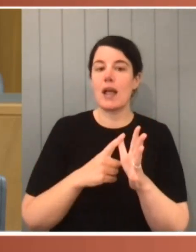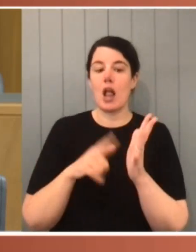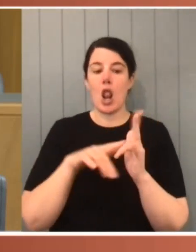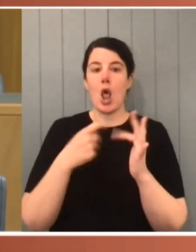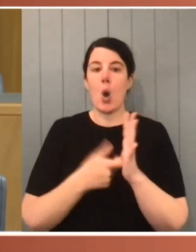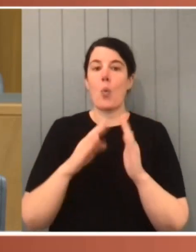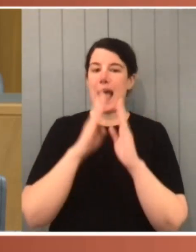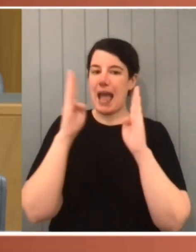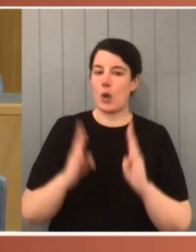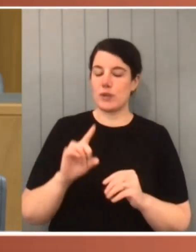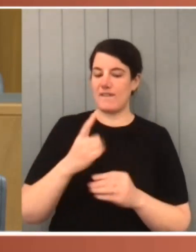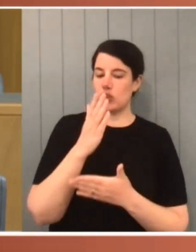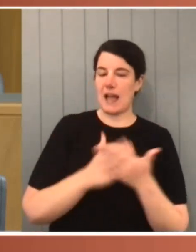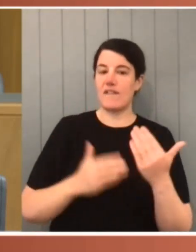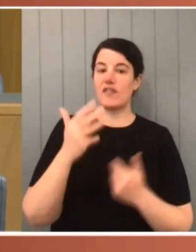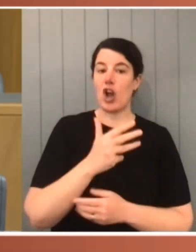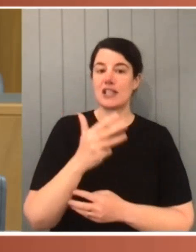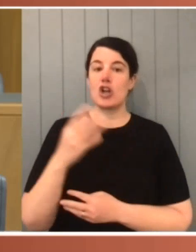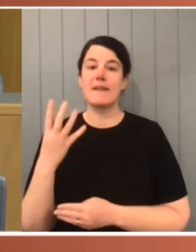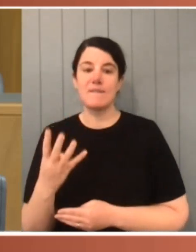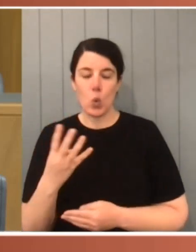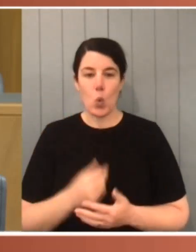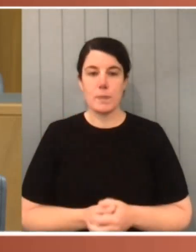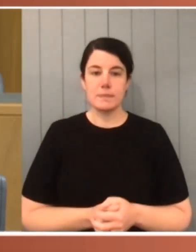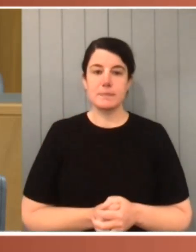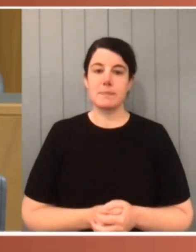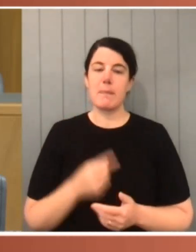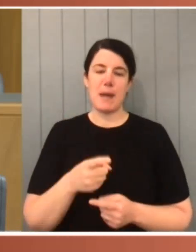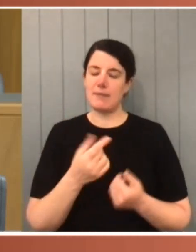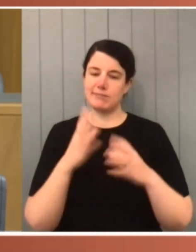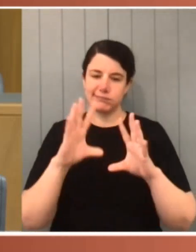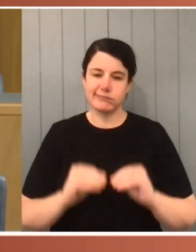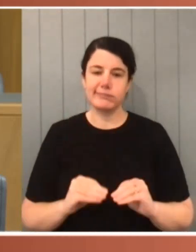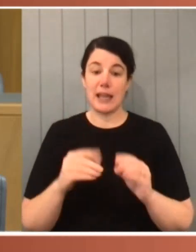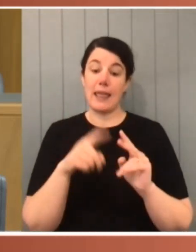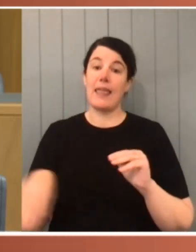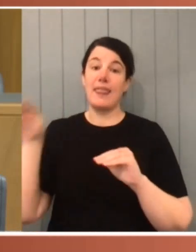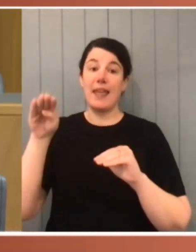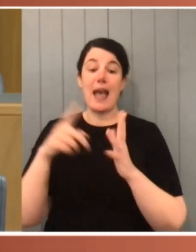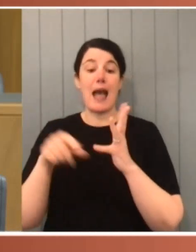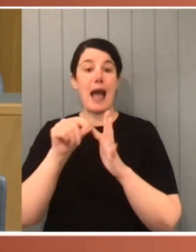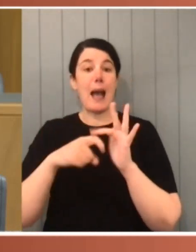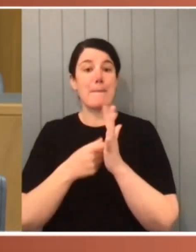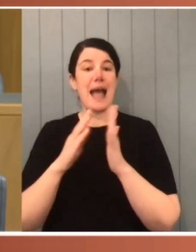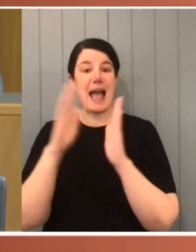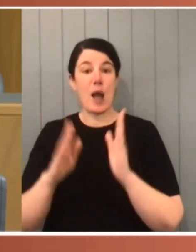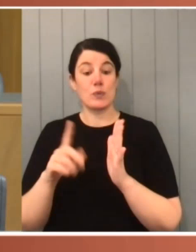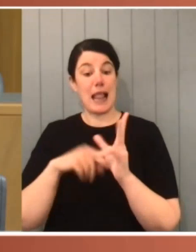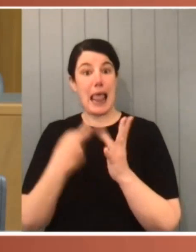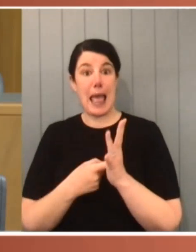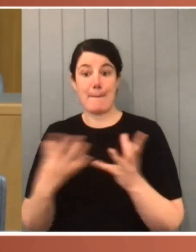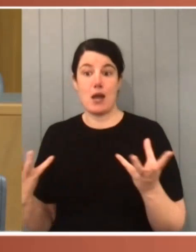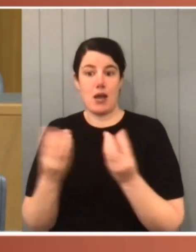half of 1994, but was narrowly defeated in the upper house by the combined votes of Labor and the